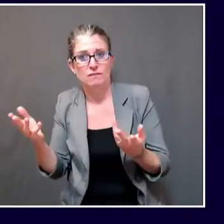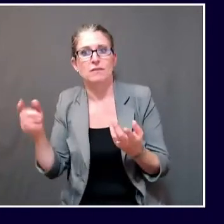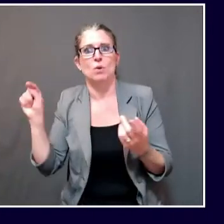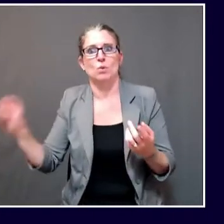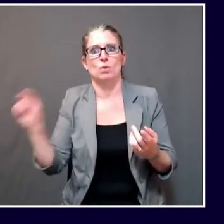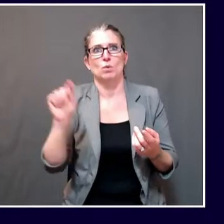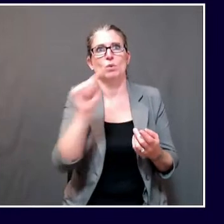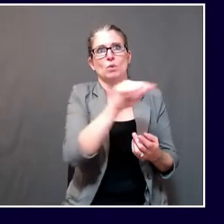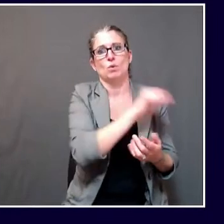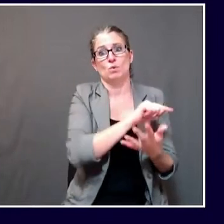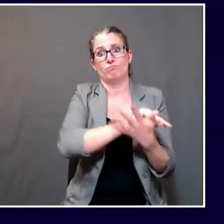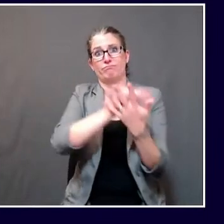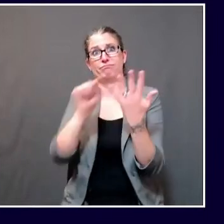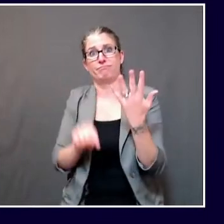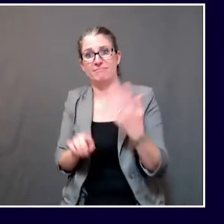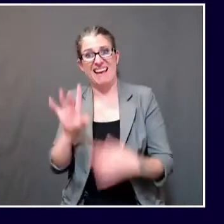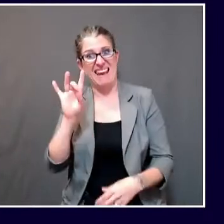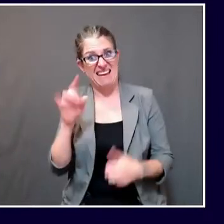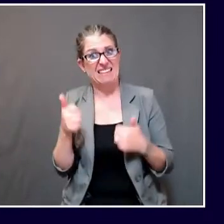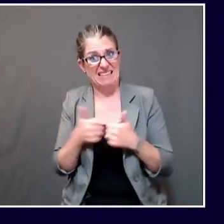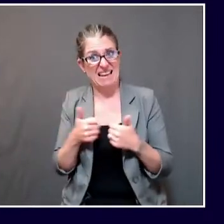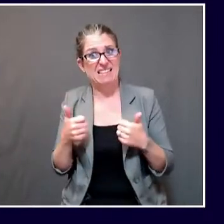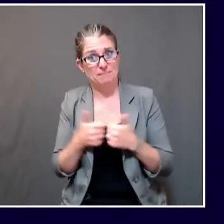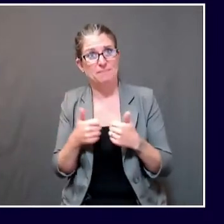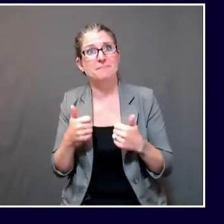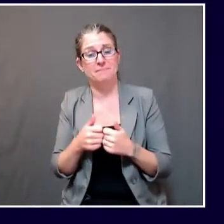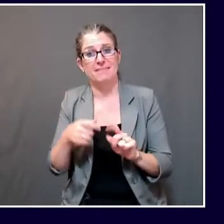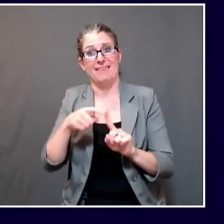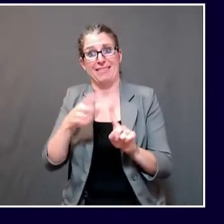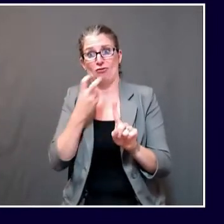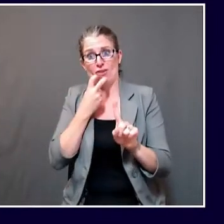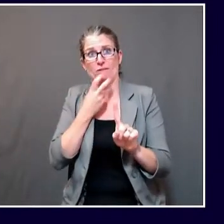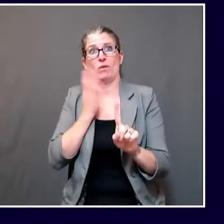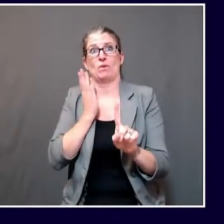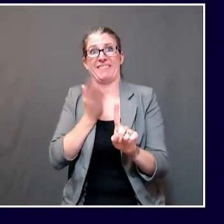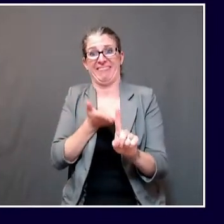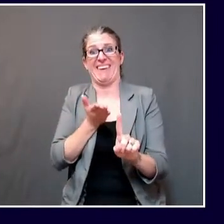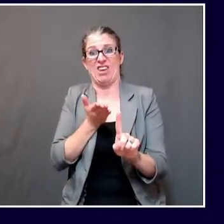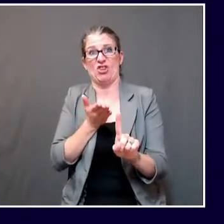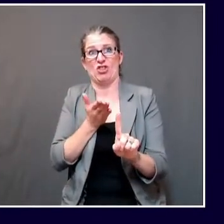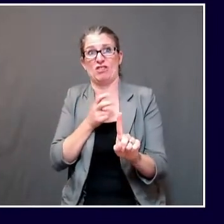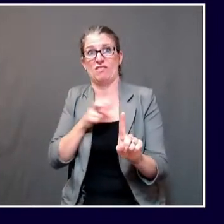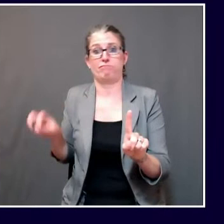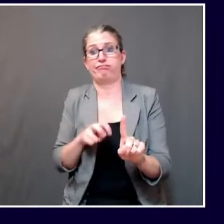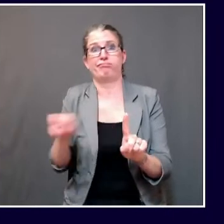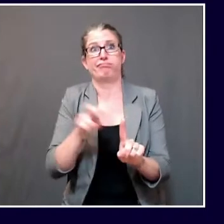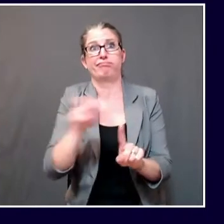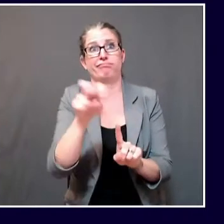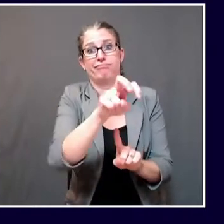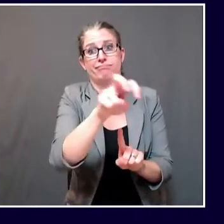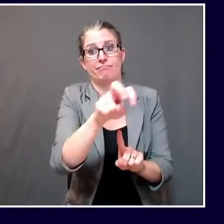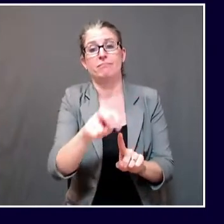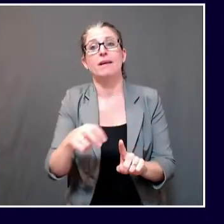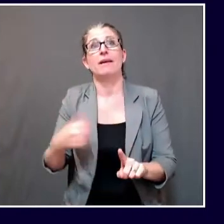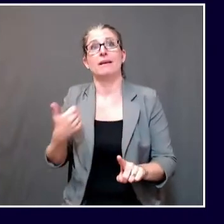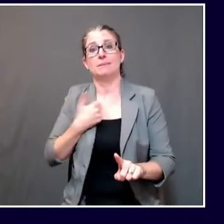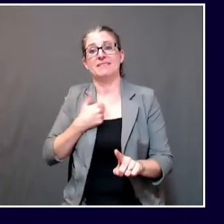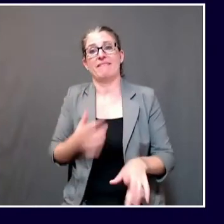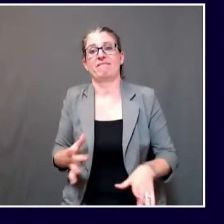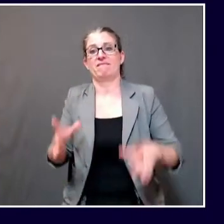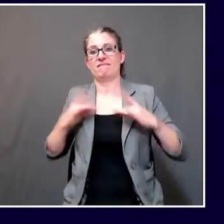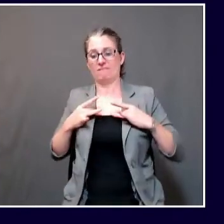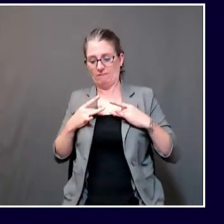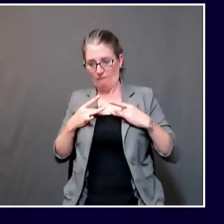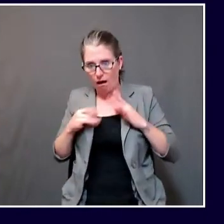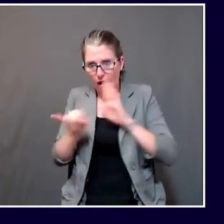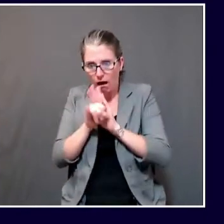now tested positive for COVID-19. Maine CDC recommends that if you or a family